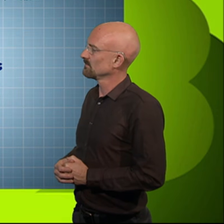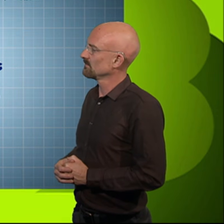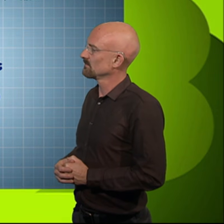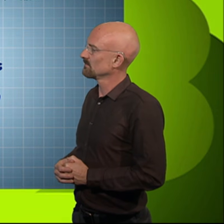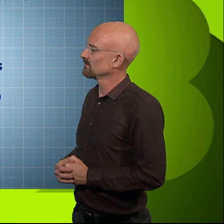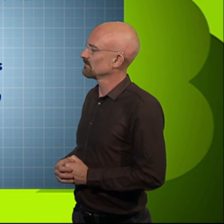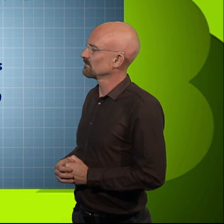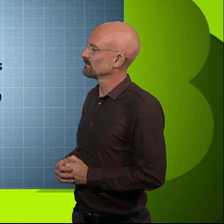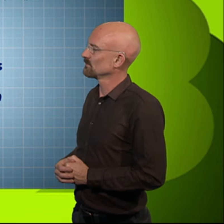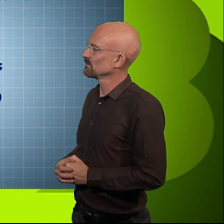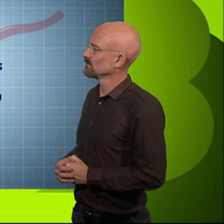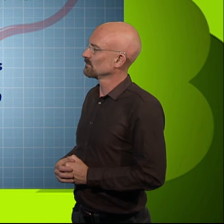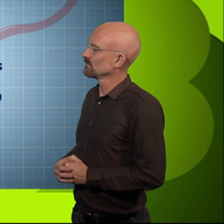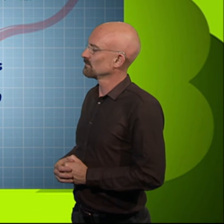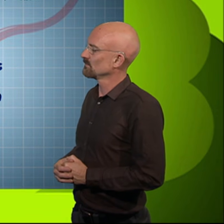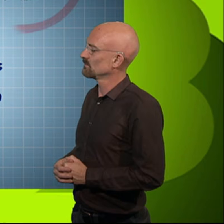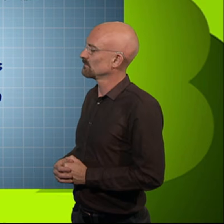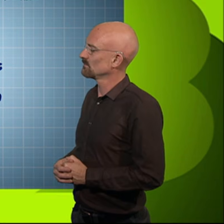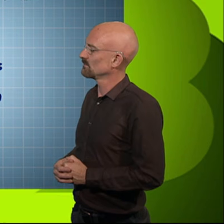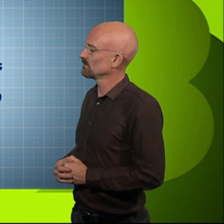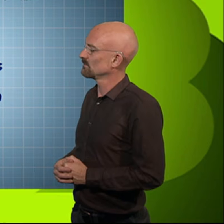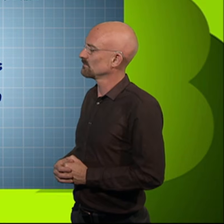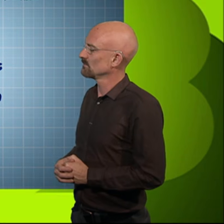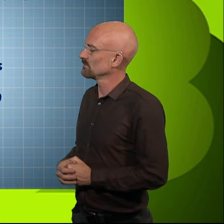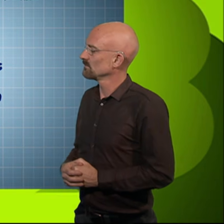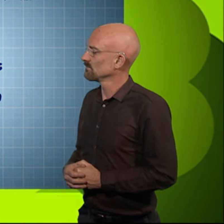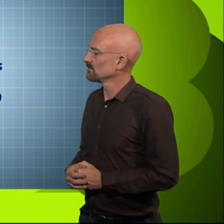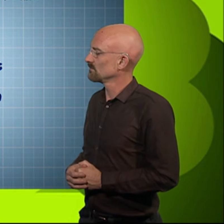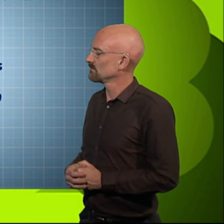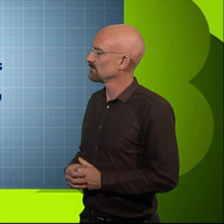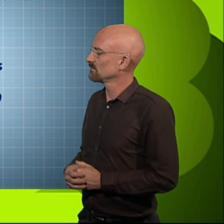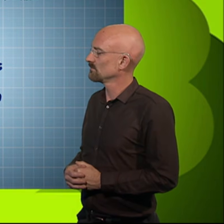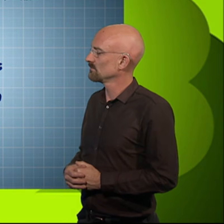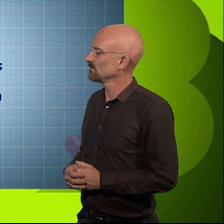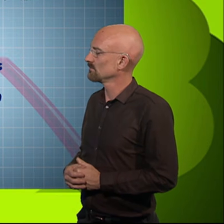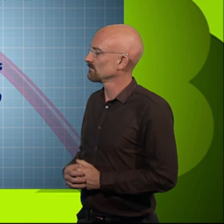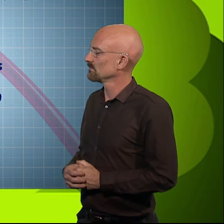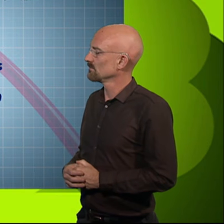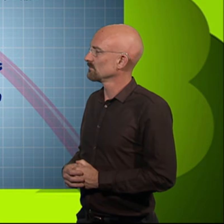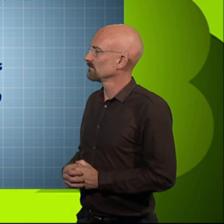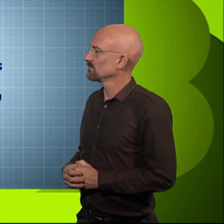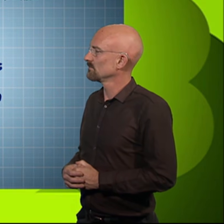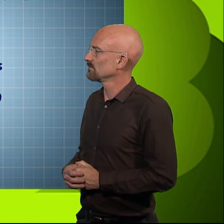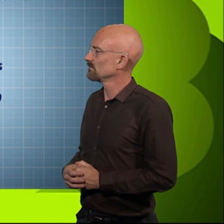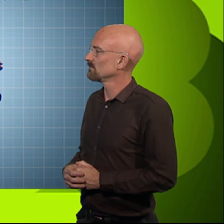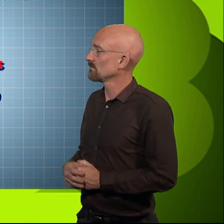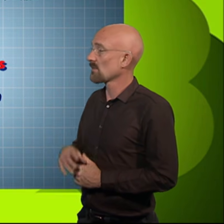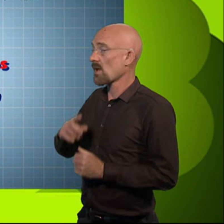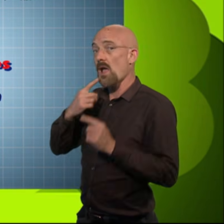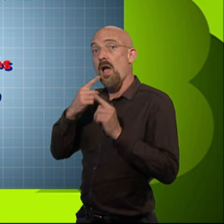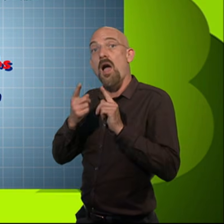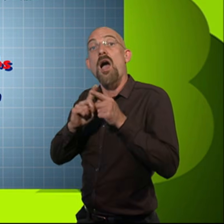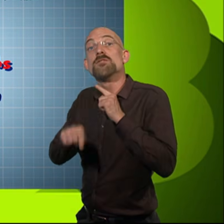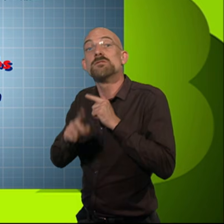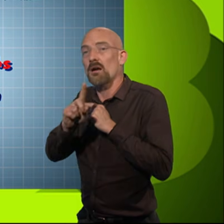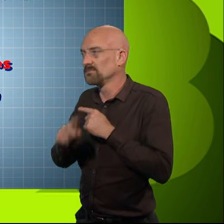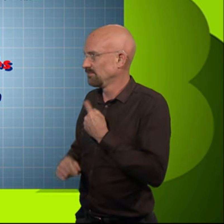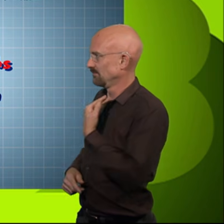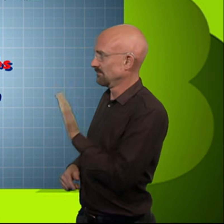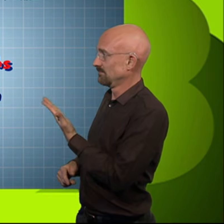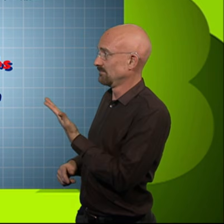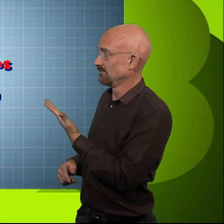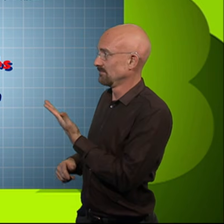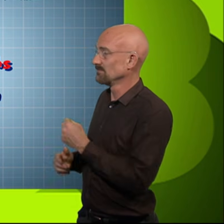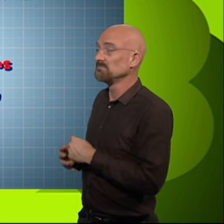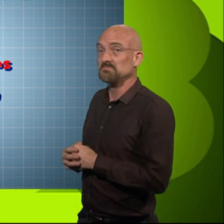enough to flush a toilet with, or C, just enough to pour over your cereal at breakfast? The answer is A, enough to fill